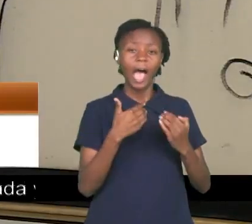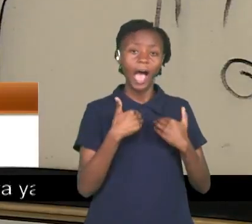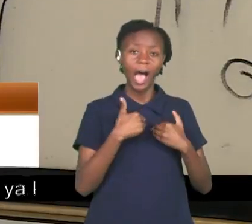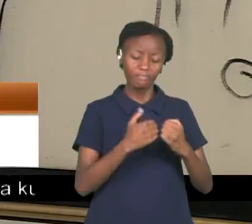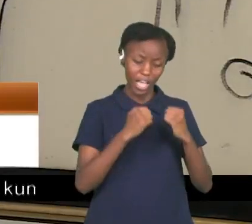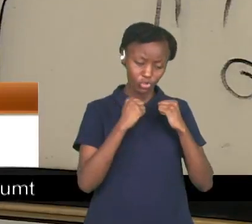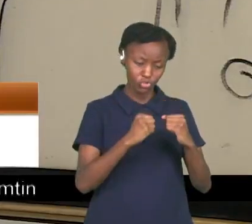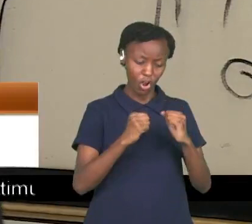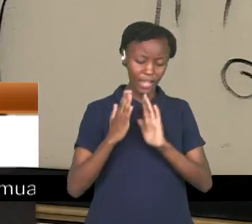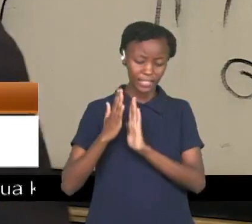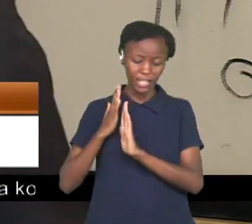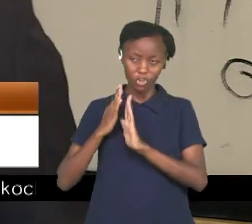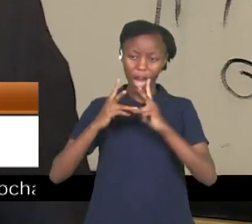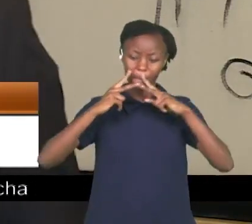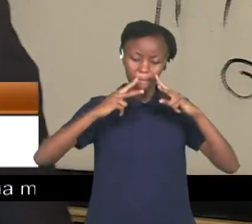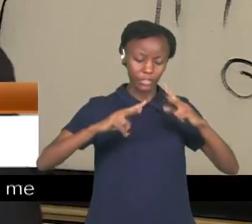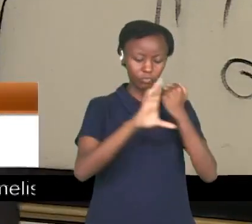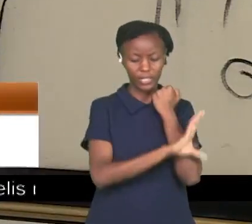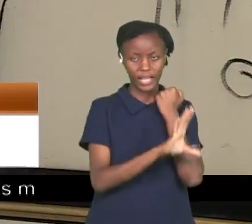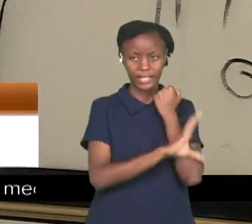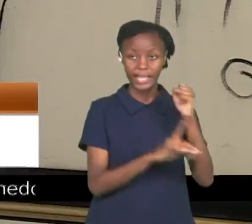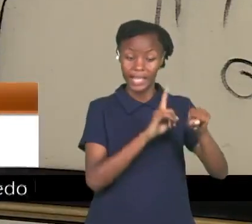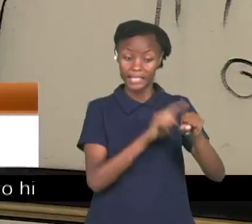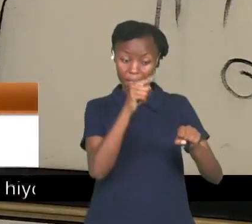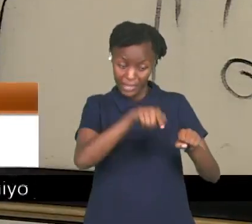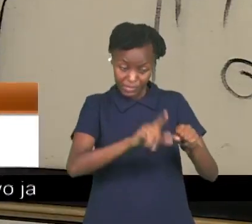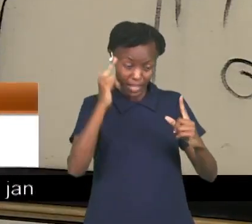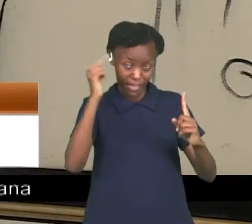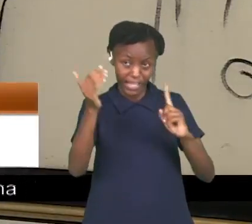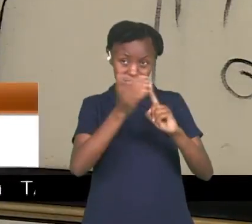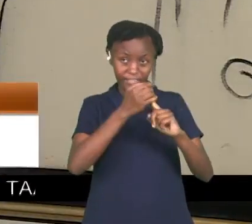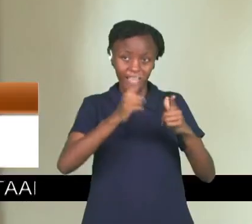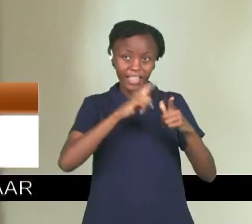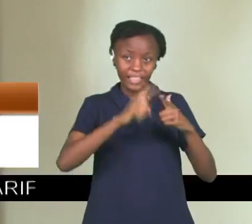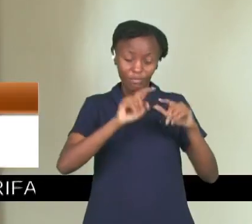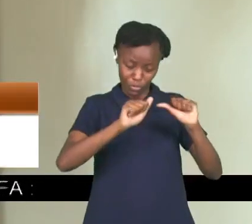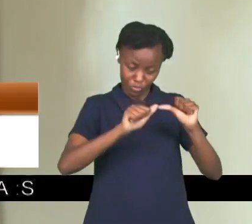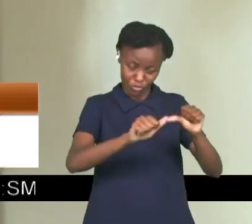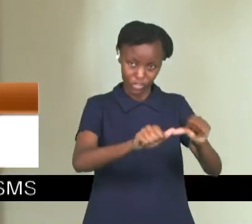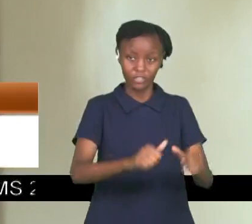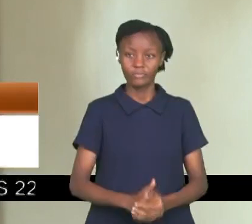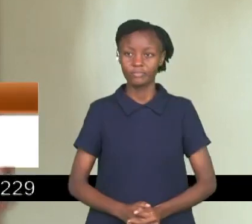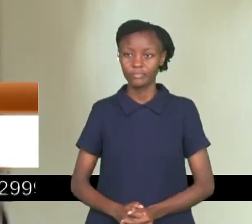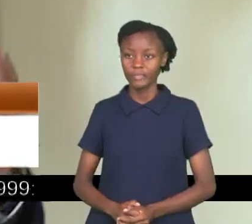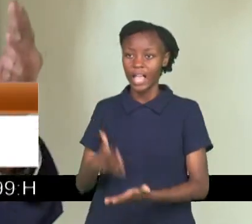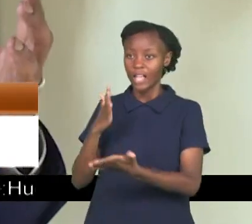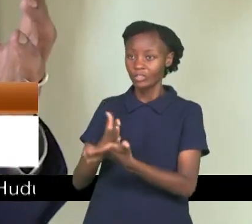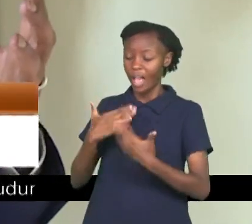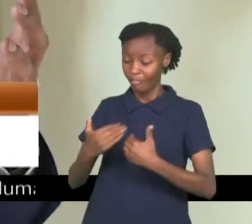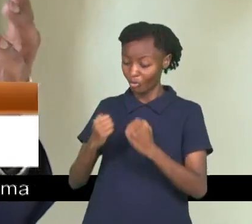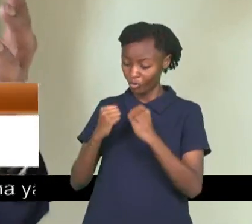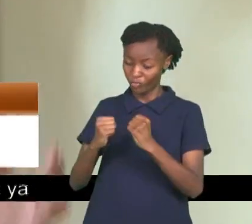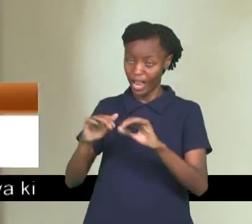stable and secure country. And when they did it, you know, they are there to hold it on. I'm also confident that given the level